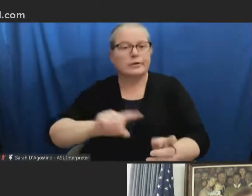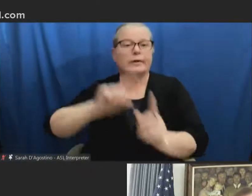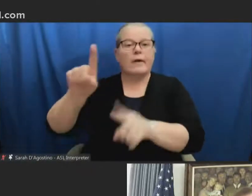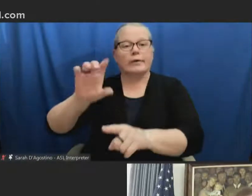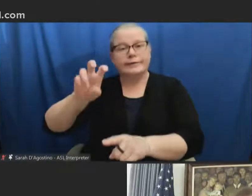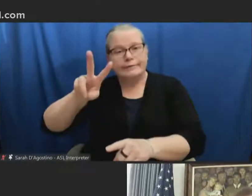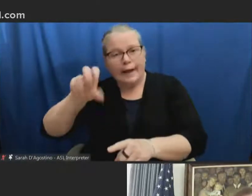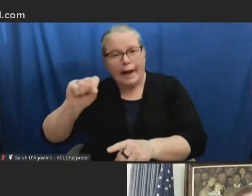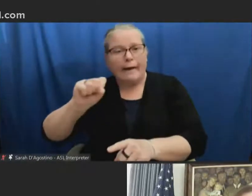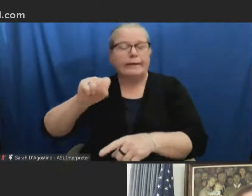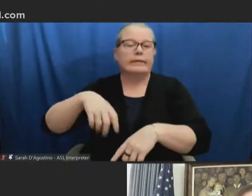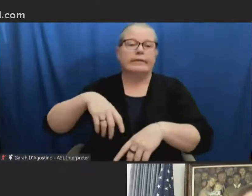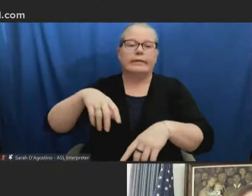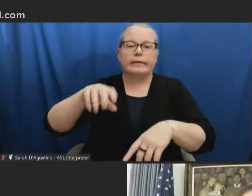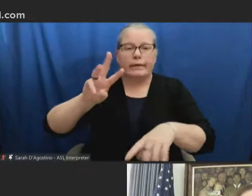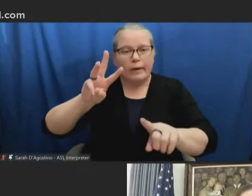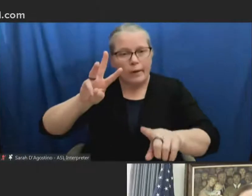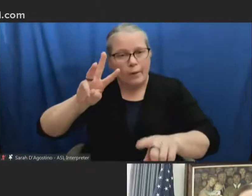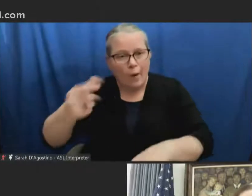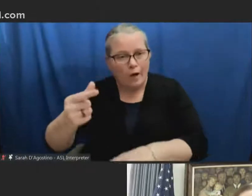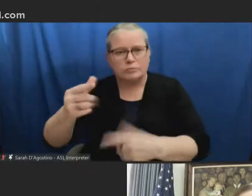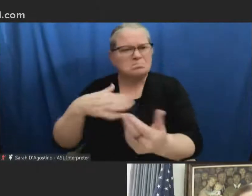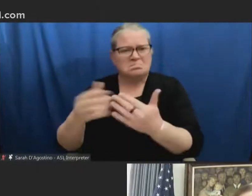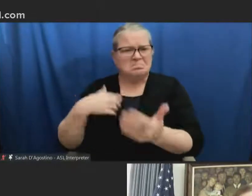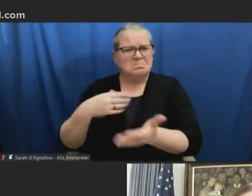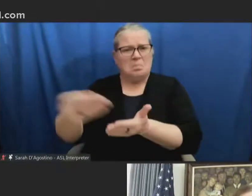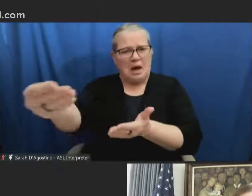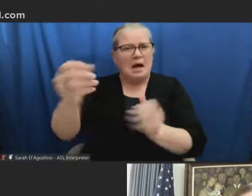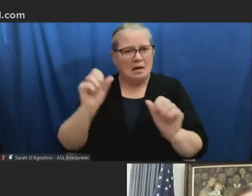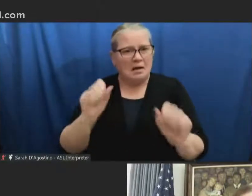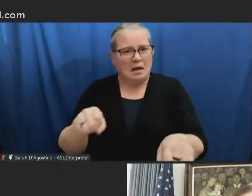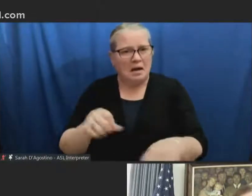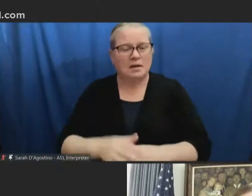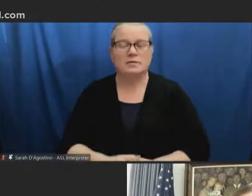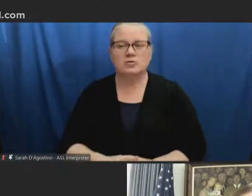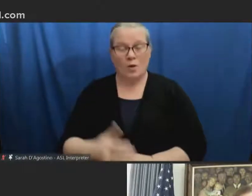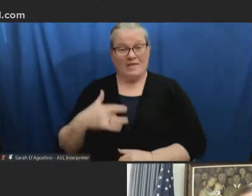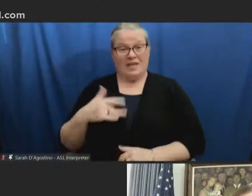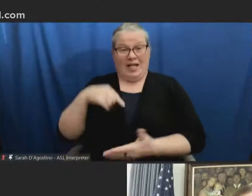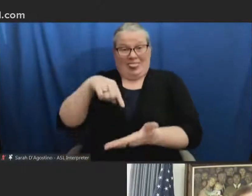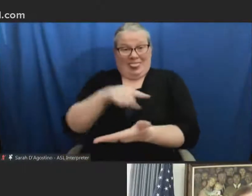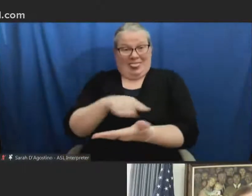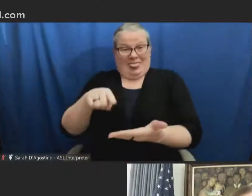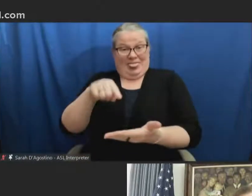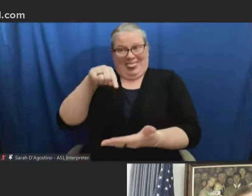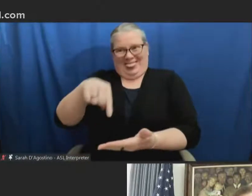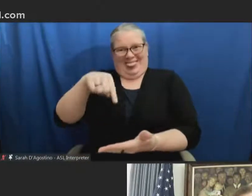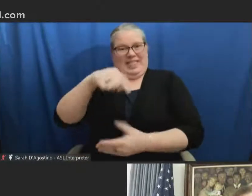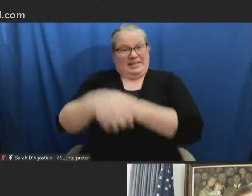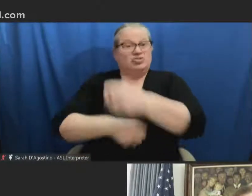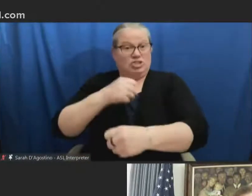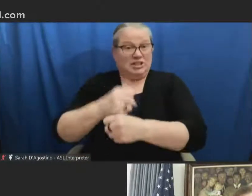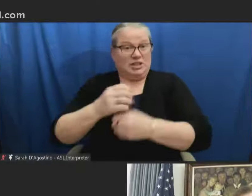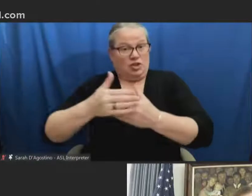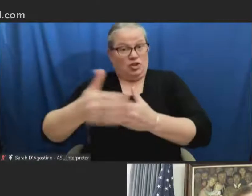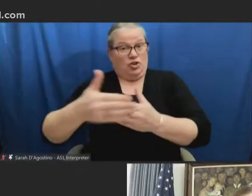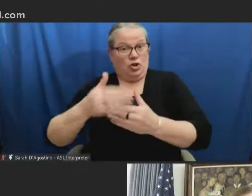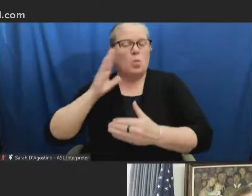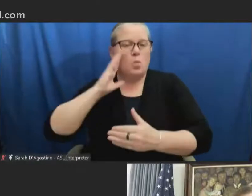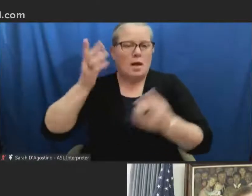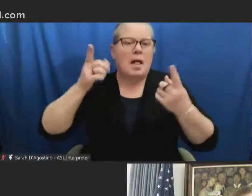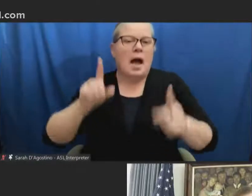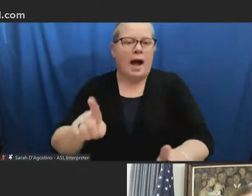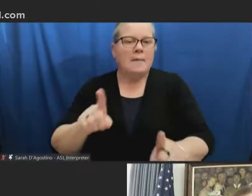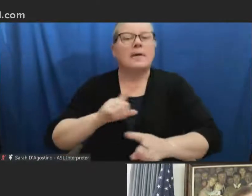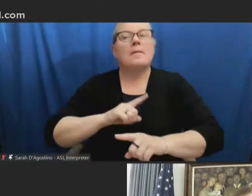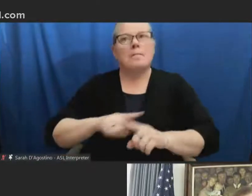up. I think that's all going to happen this year, but it's going to happen against the backdrop, hopefully, of not a lot of demand for it. This will all play out in the spring